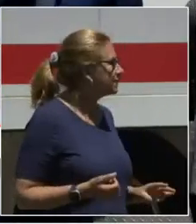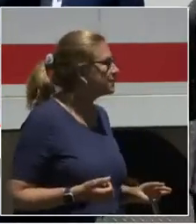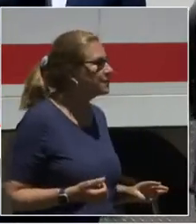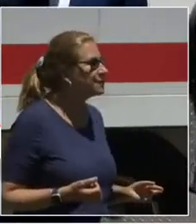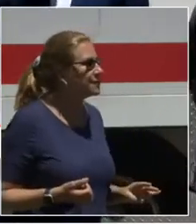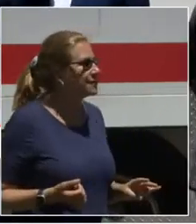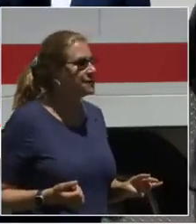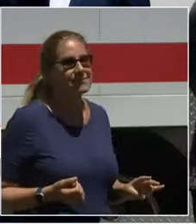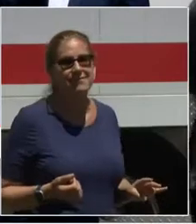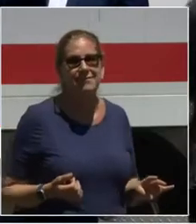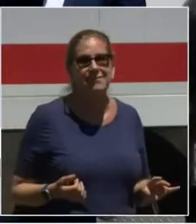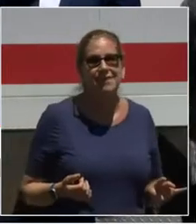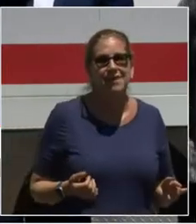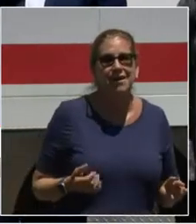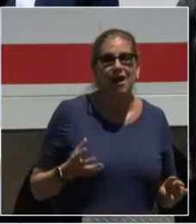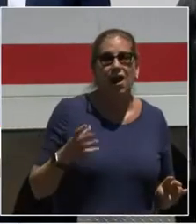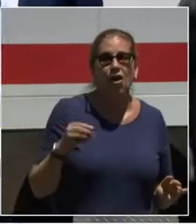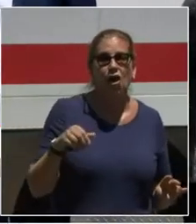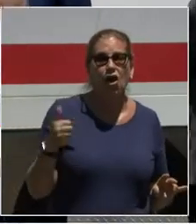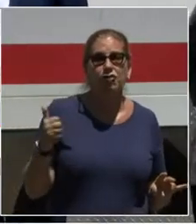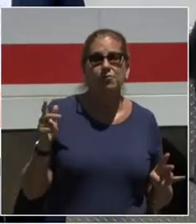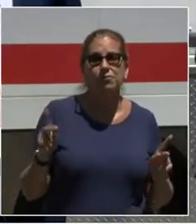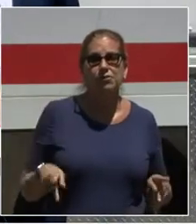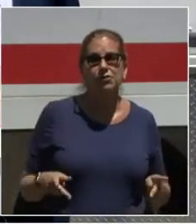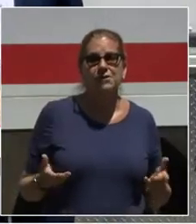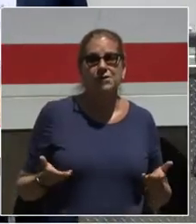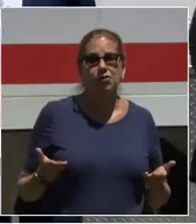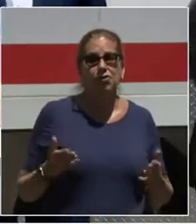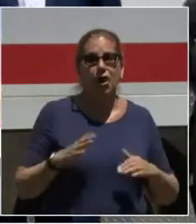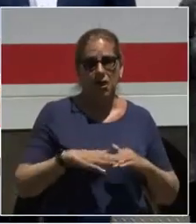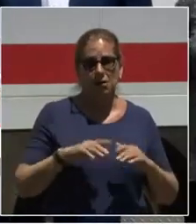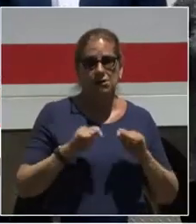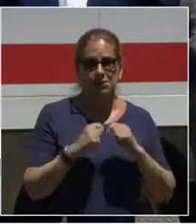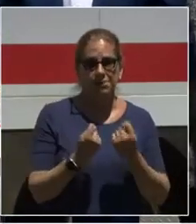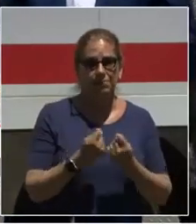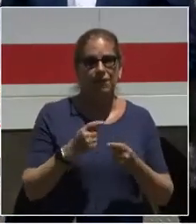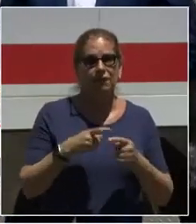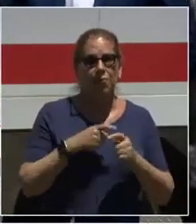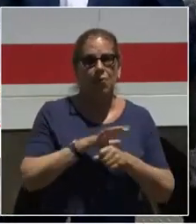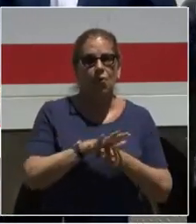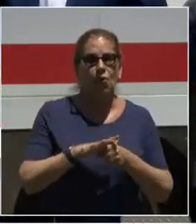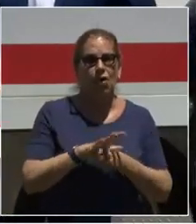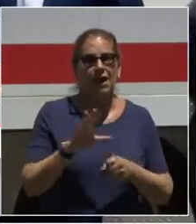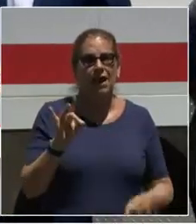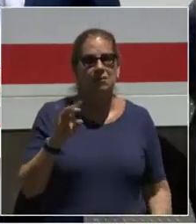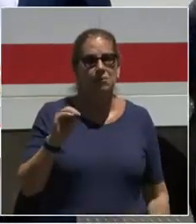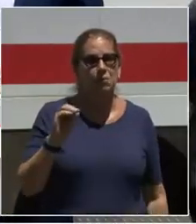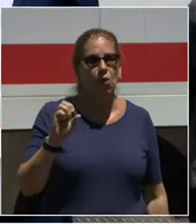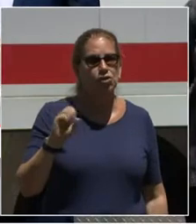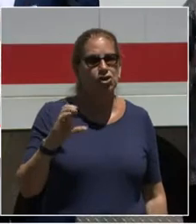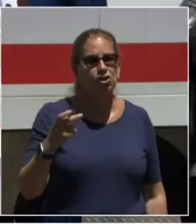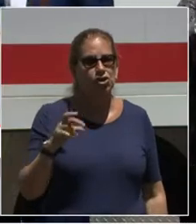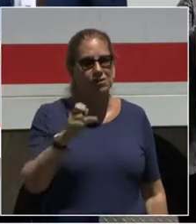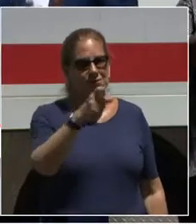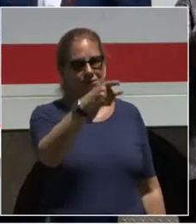important person on our team, the Ward 8 Mokers. And her name is Christina Washington.